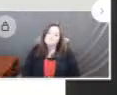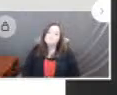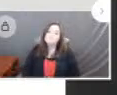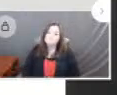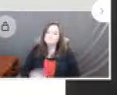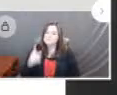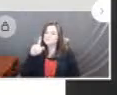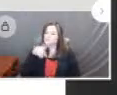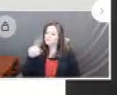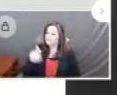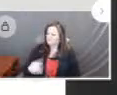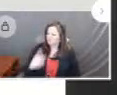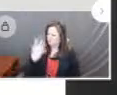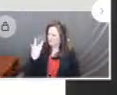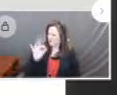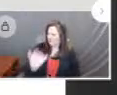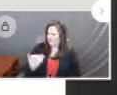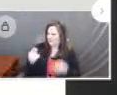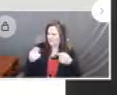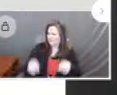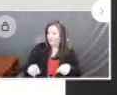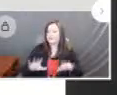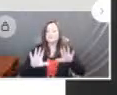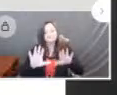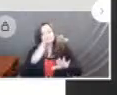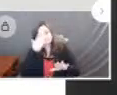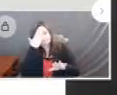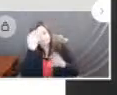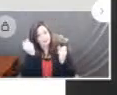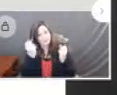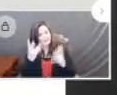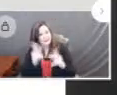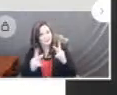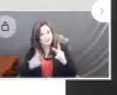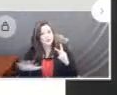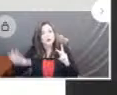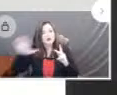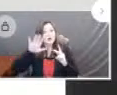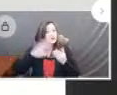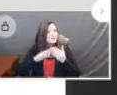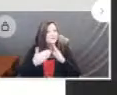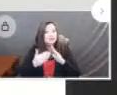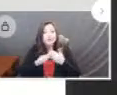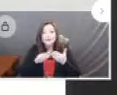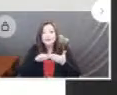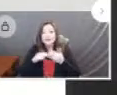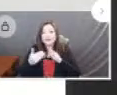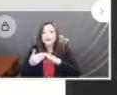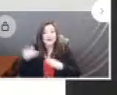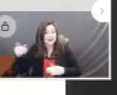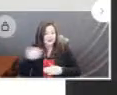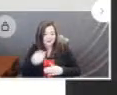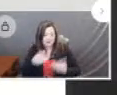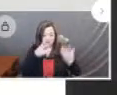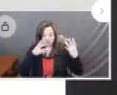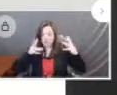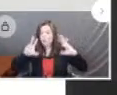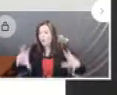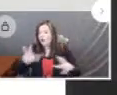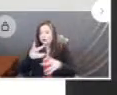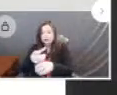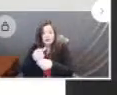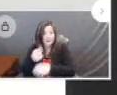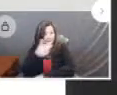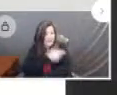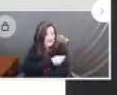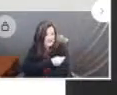Questions as to why that's happening. I know a lot of people in the community, they don't want to get this vaccine, or they